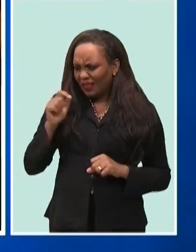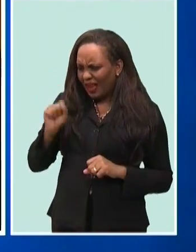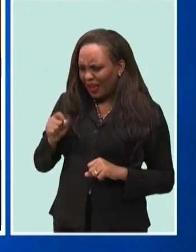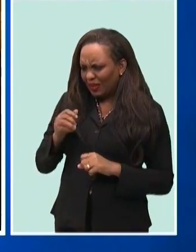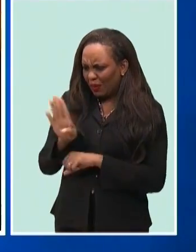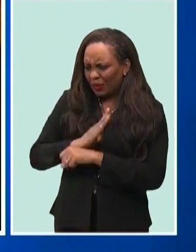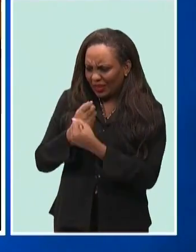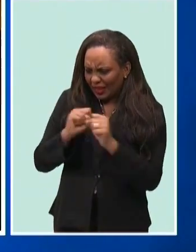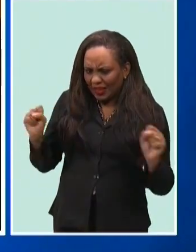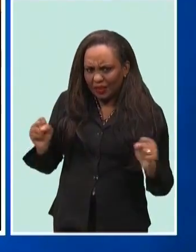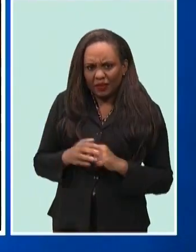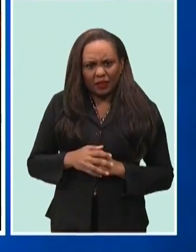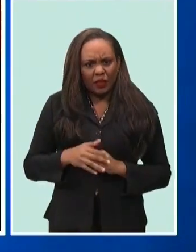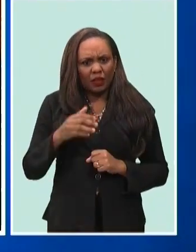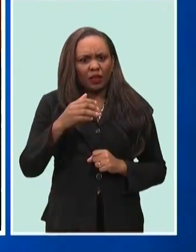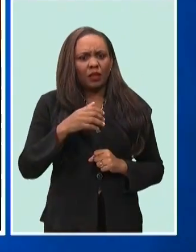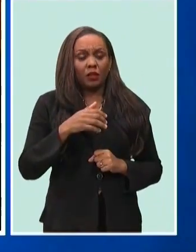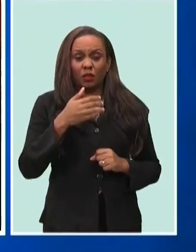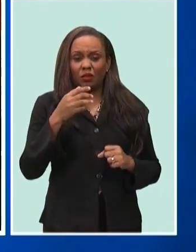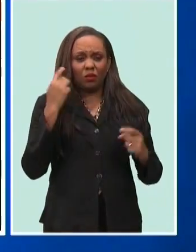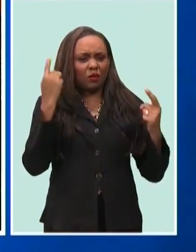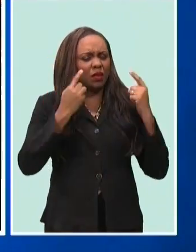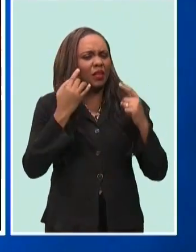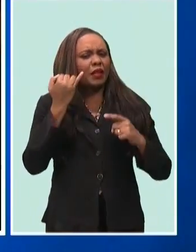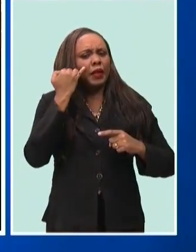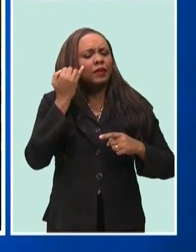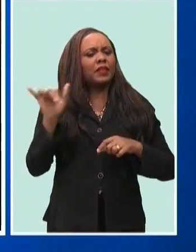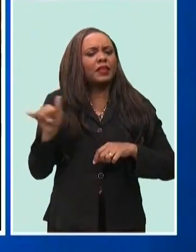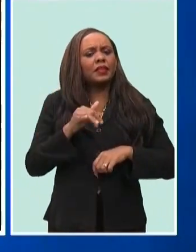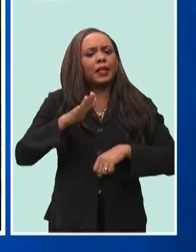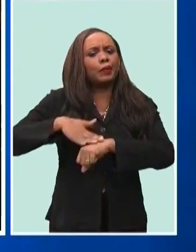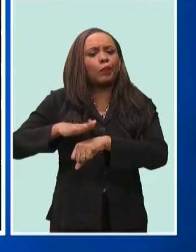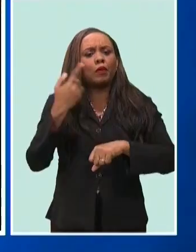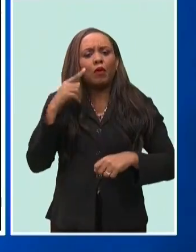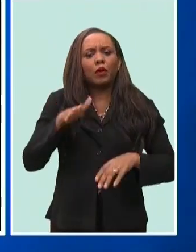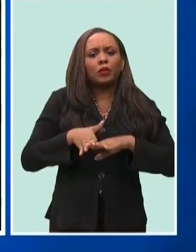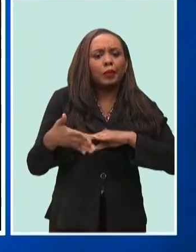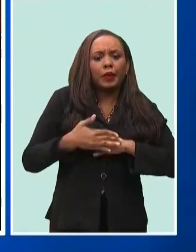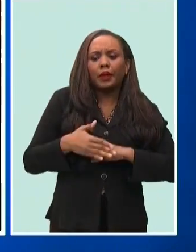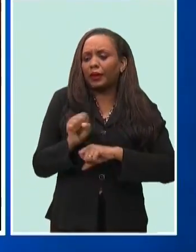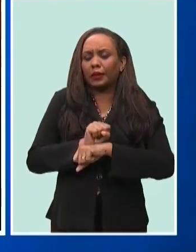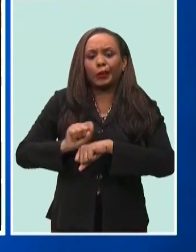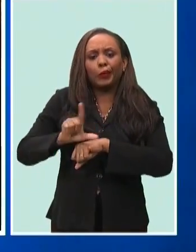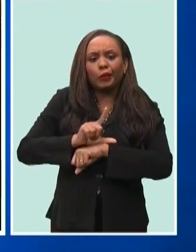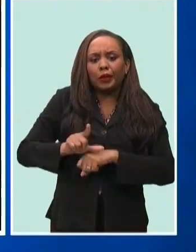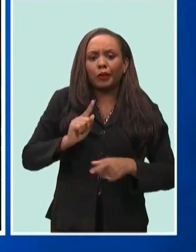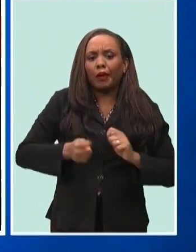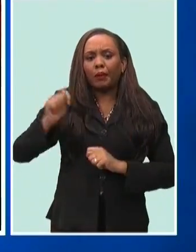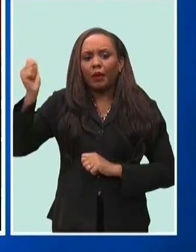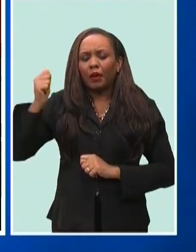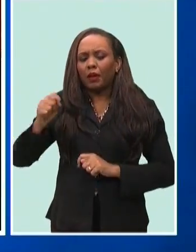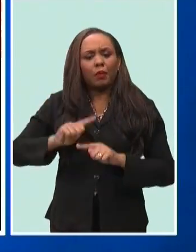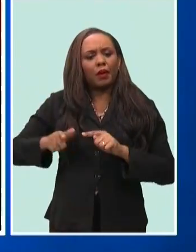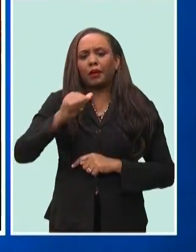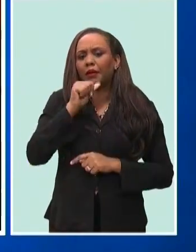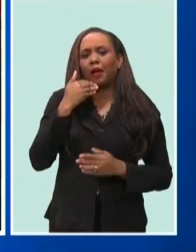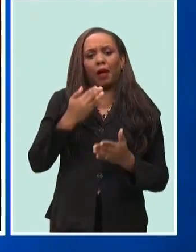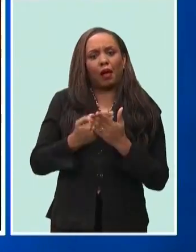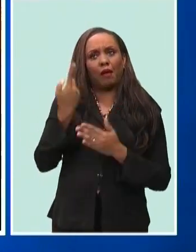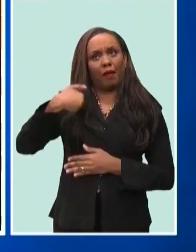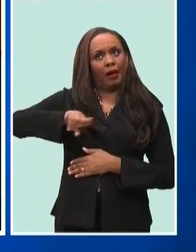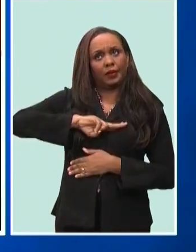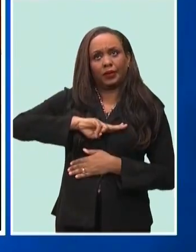safe. Ashanda is wondering whether there are advisories for Jamaica, St. Lucia and Trinidad and Tobago, but says this isn't a good look for